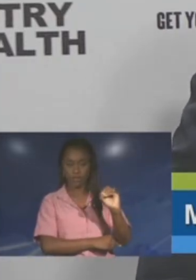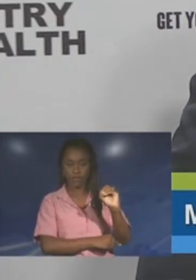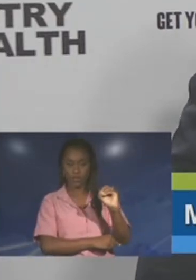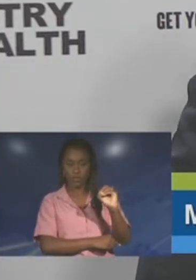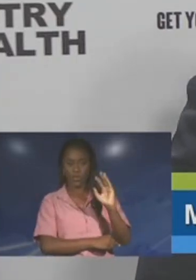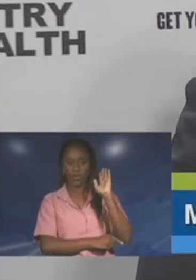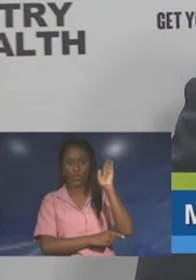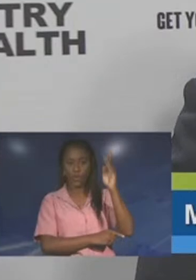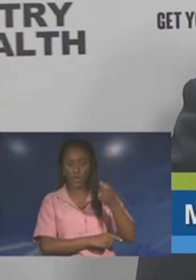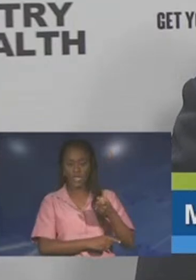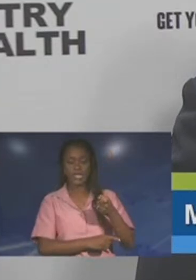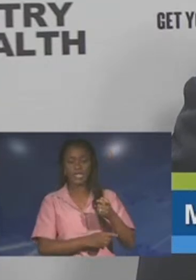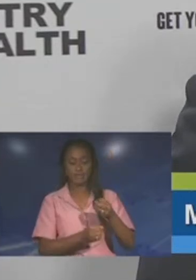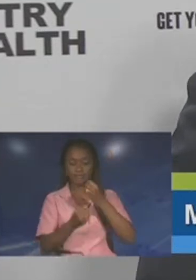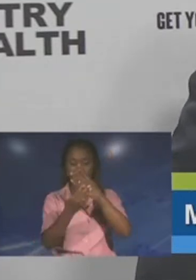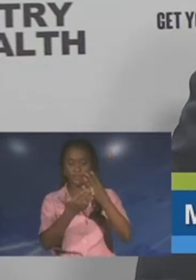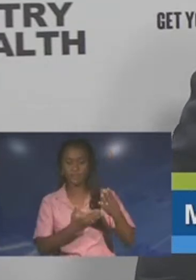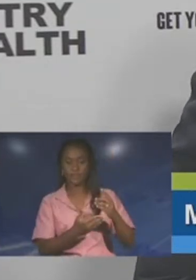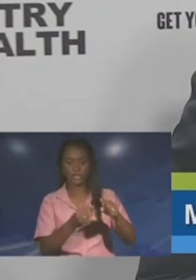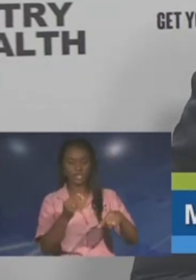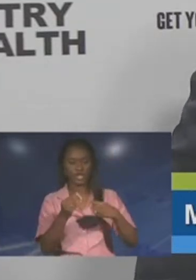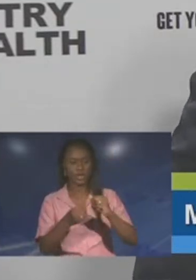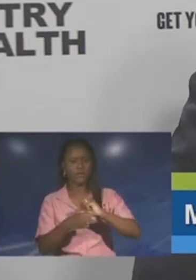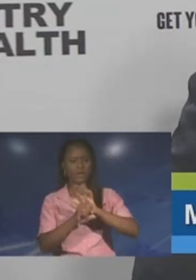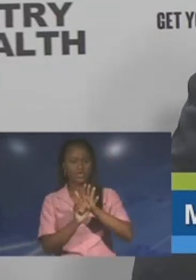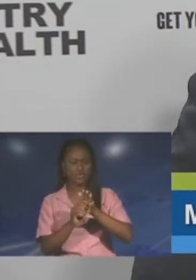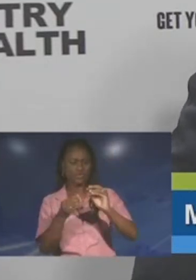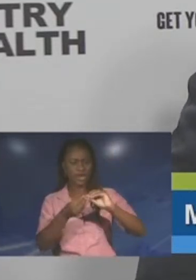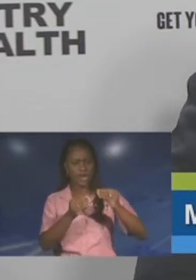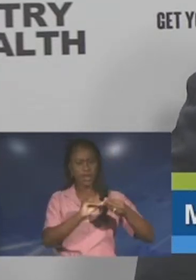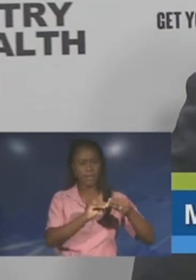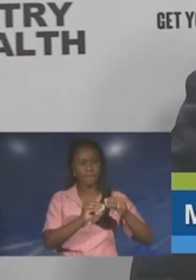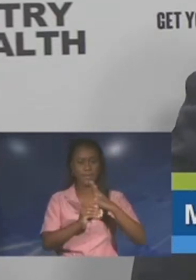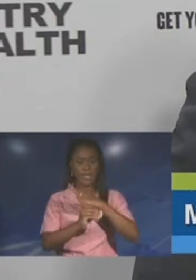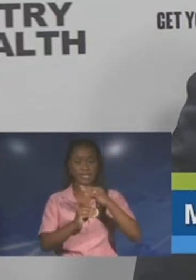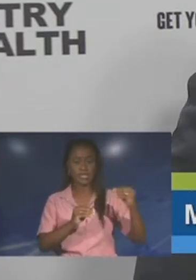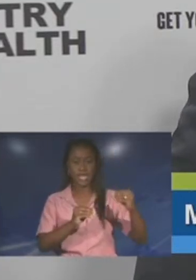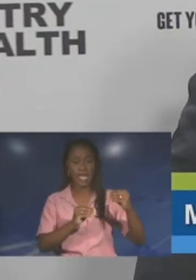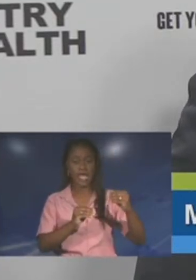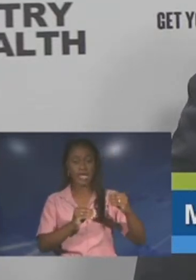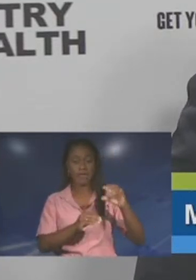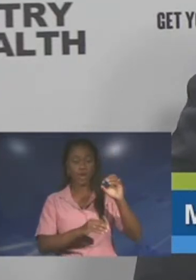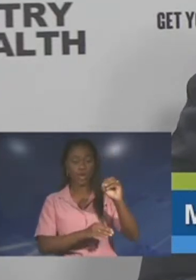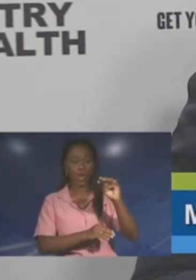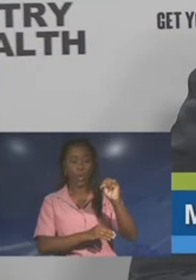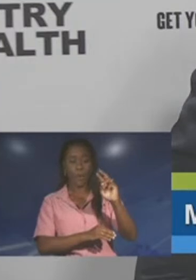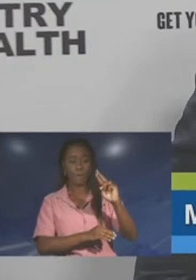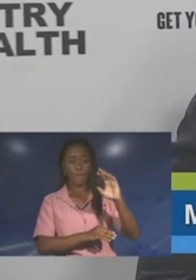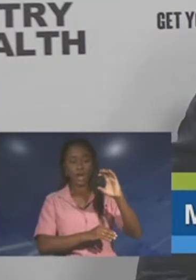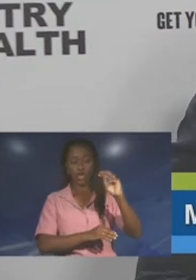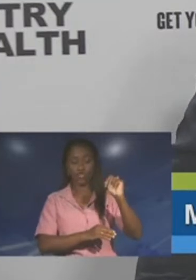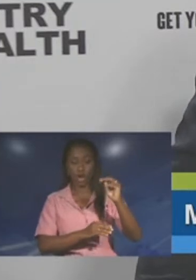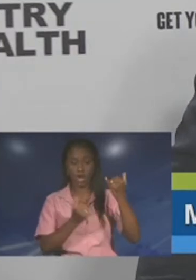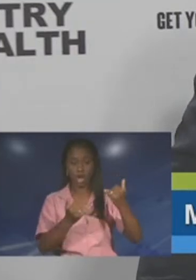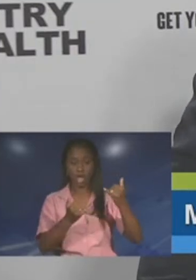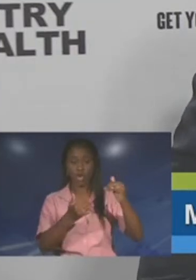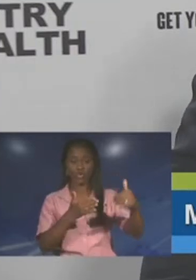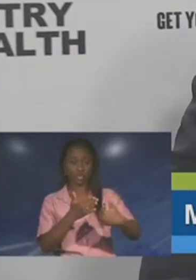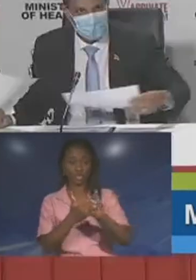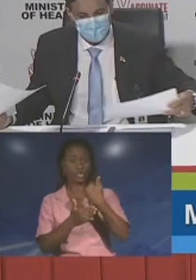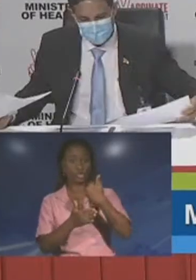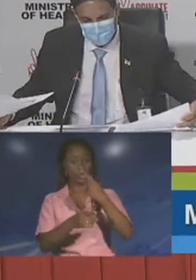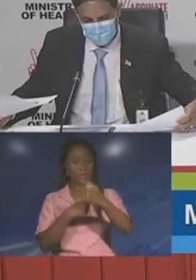will present the latest clinical update and as well update us on the latest Omicron subvariant that is present in Trinidad and